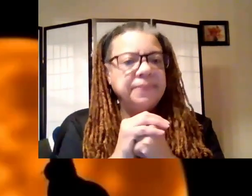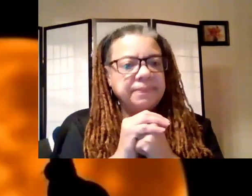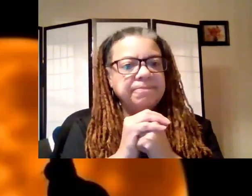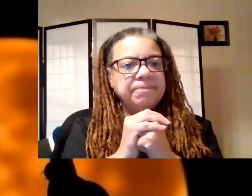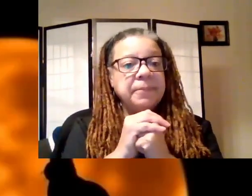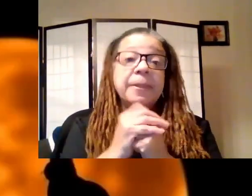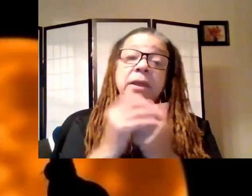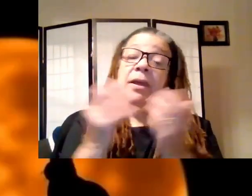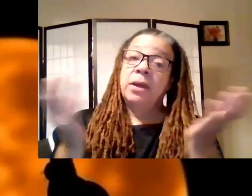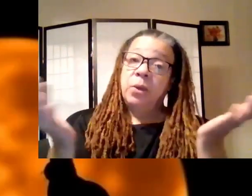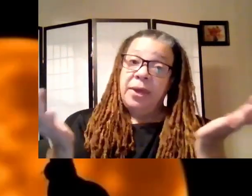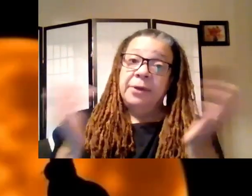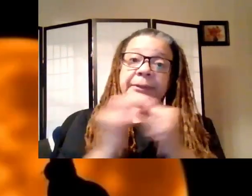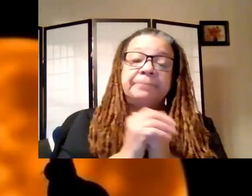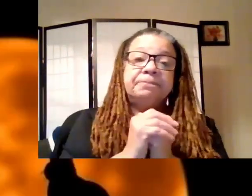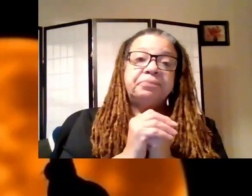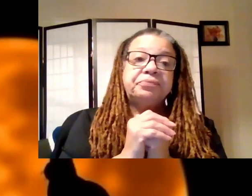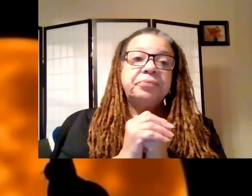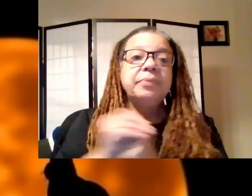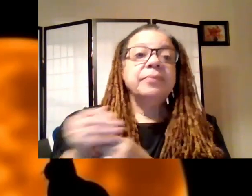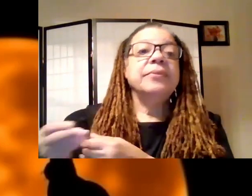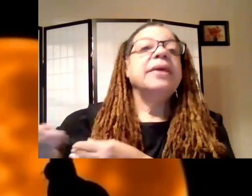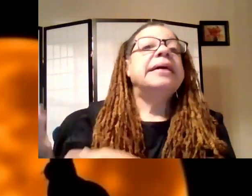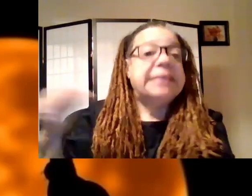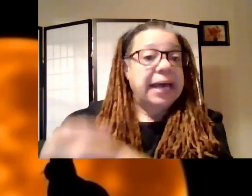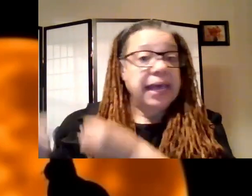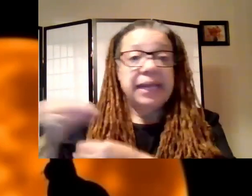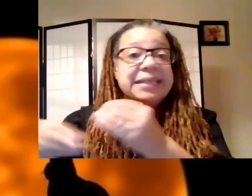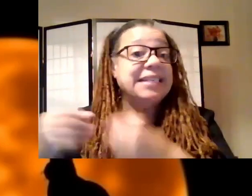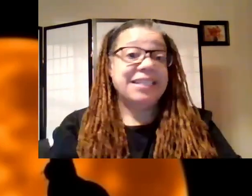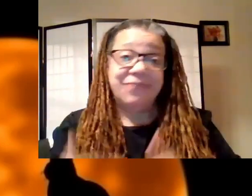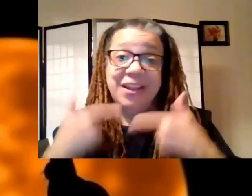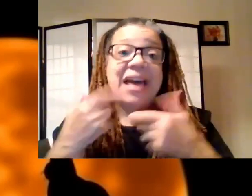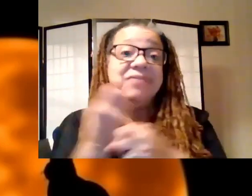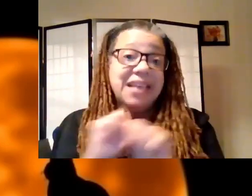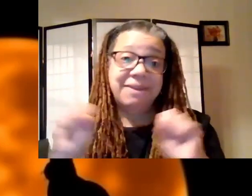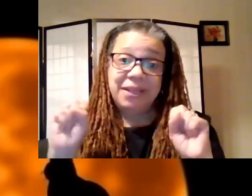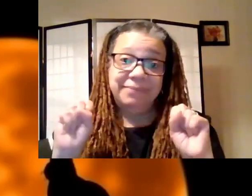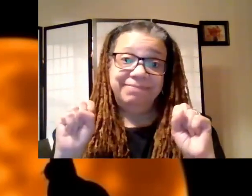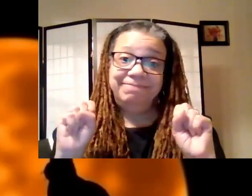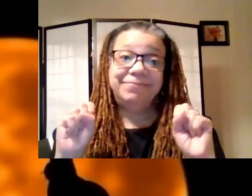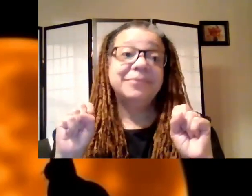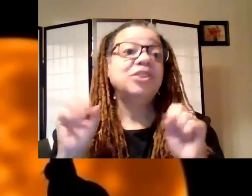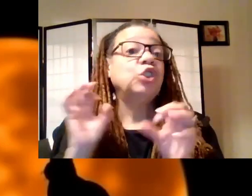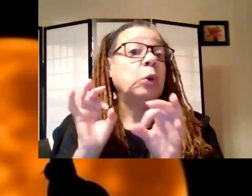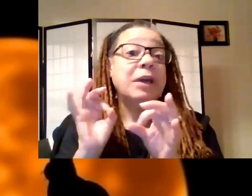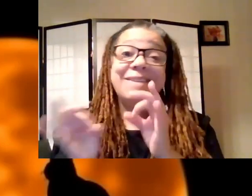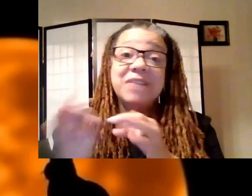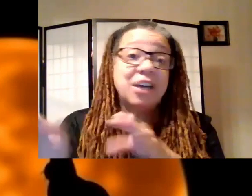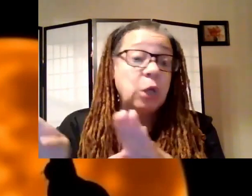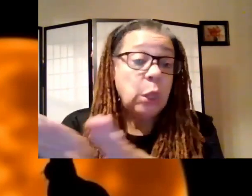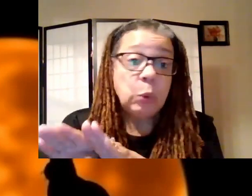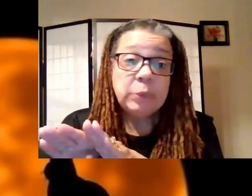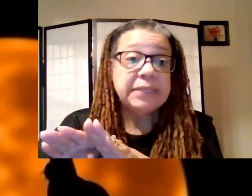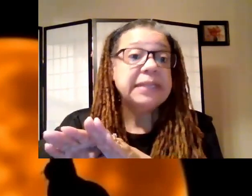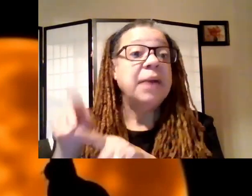Well, you know, dialysis is a life-saving technique. So if it closes and we're not able to